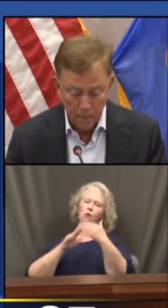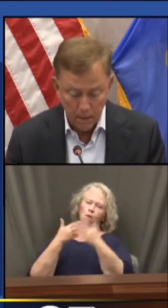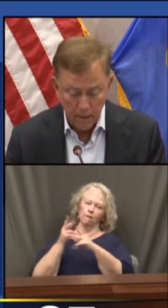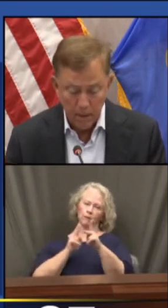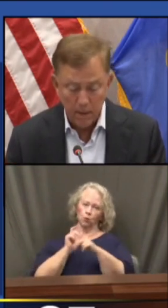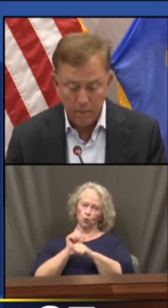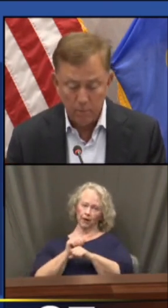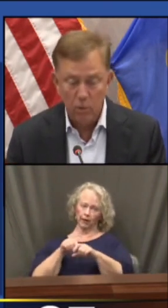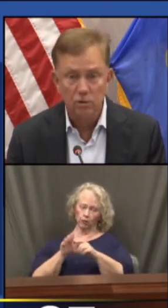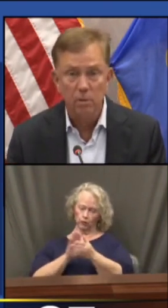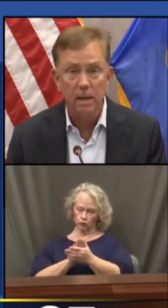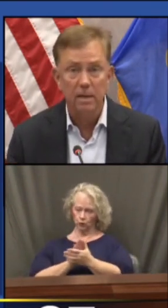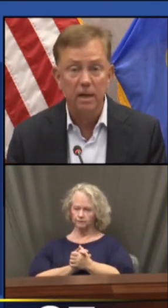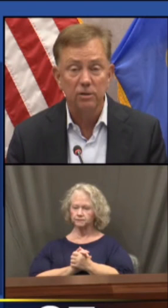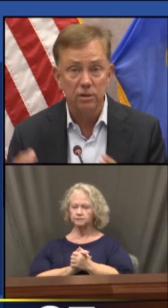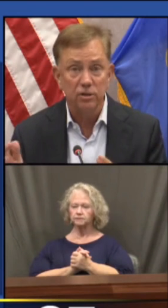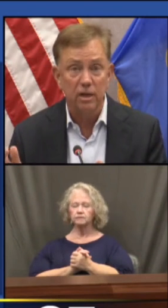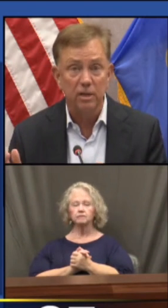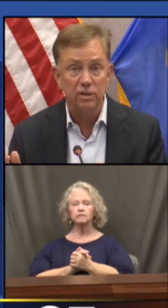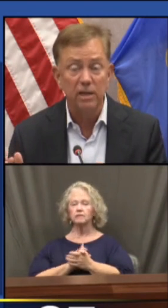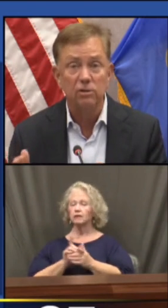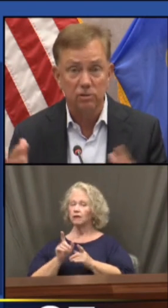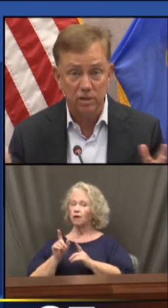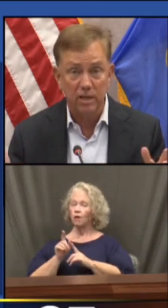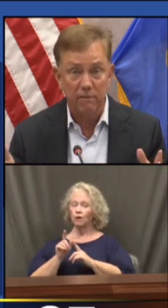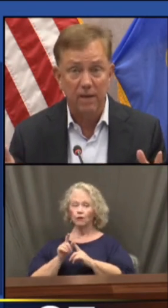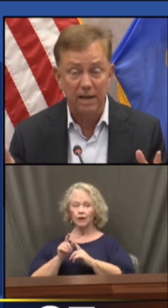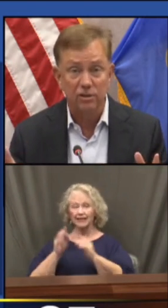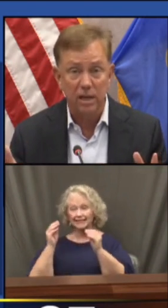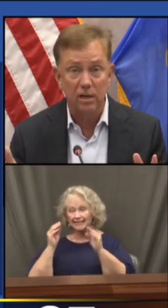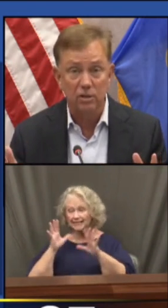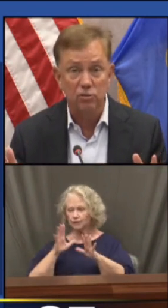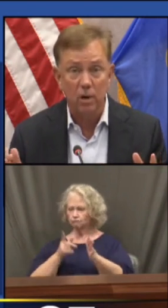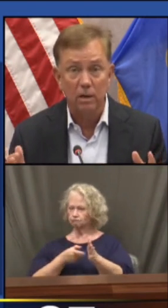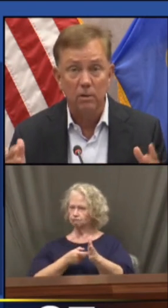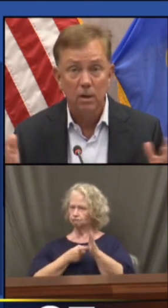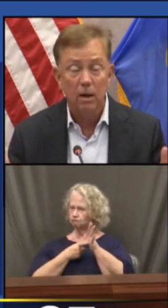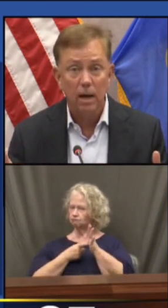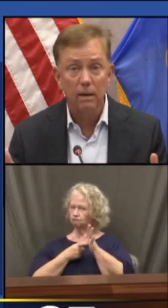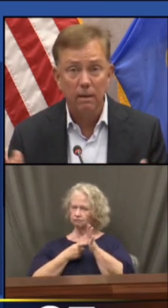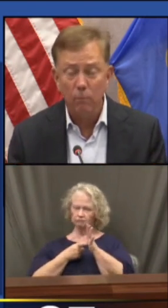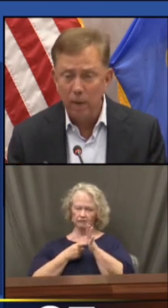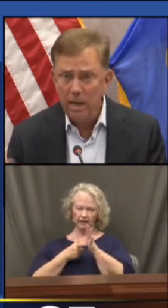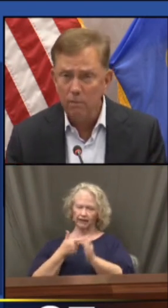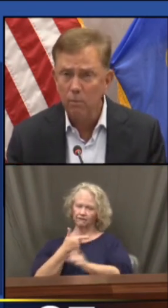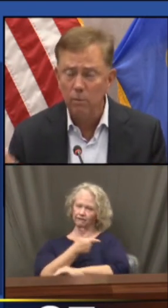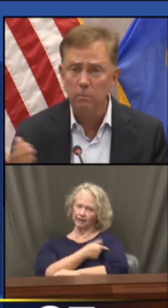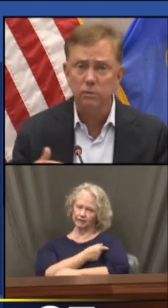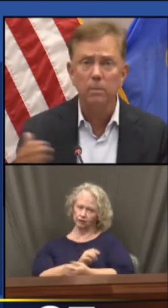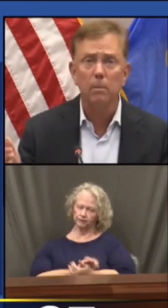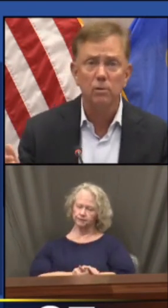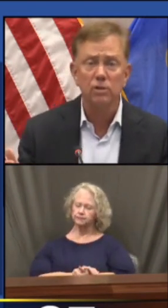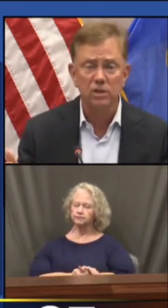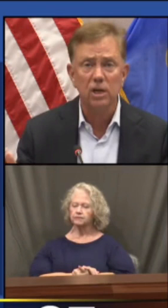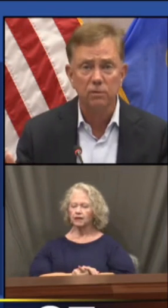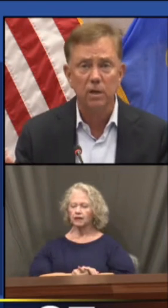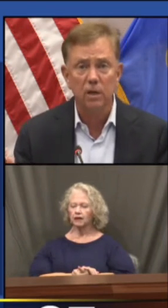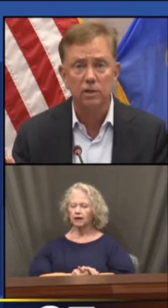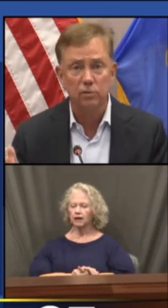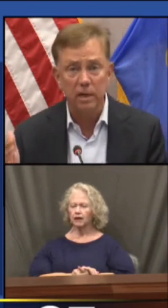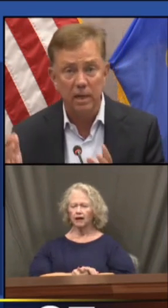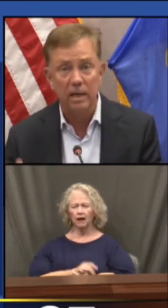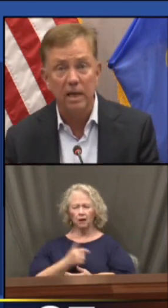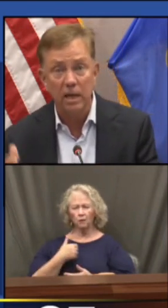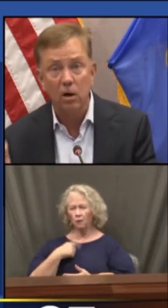school. We're also mandating, as you see, teachers get vaccinated as well. We were some of the most successful